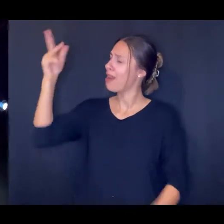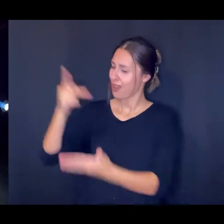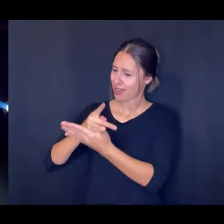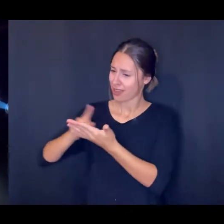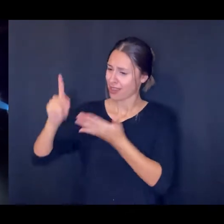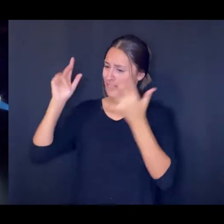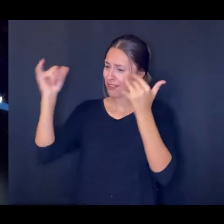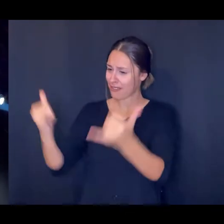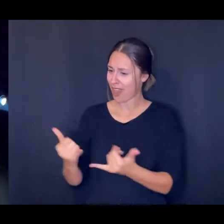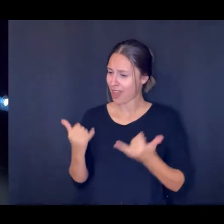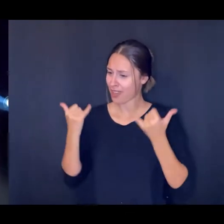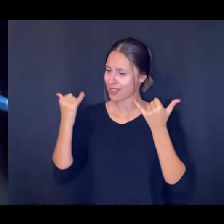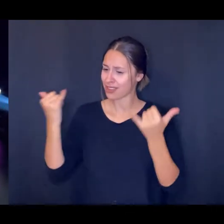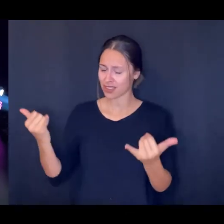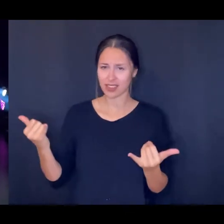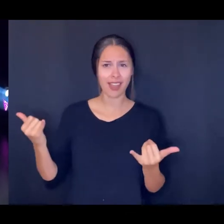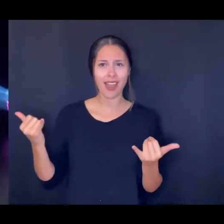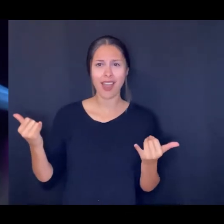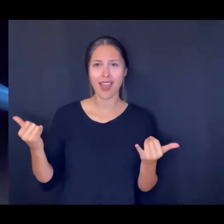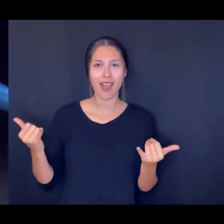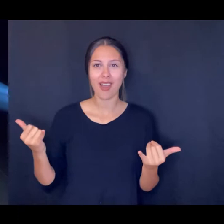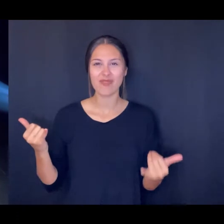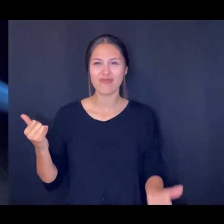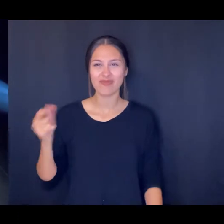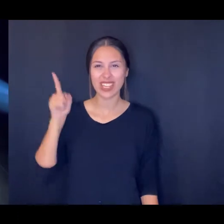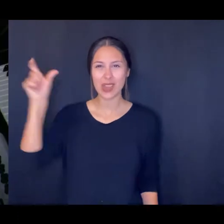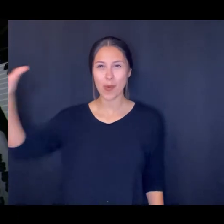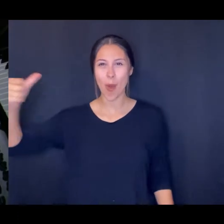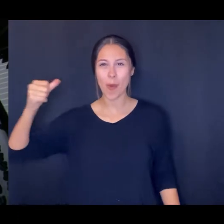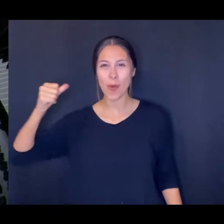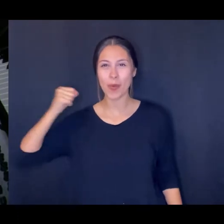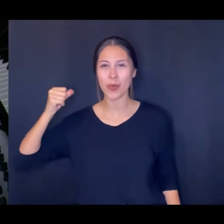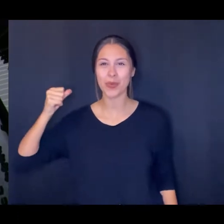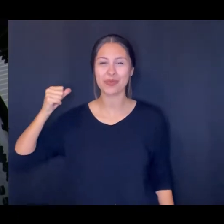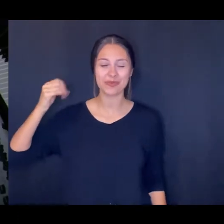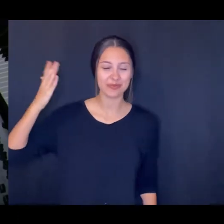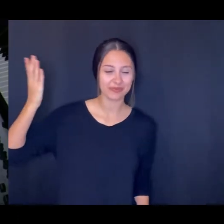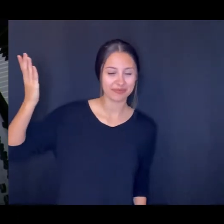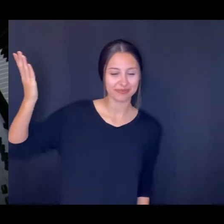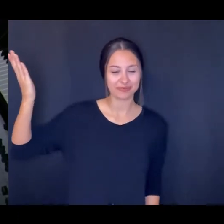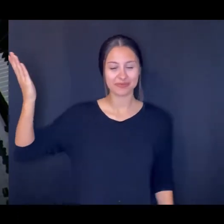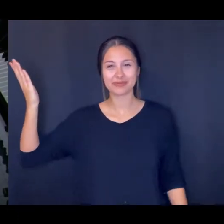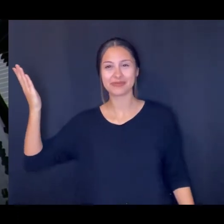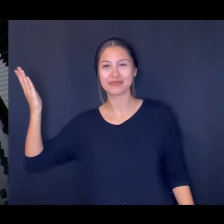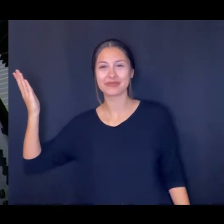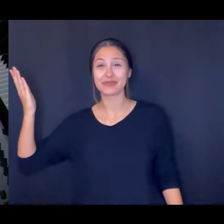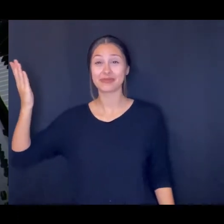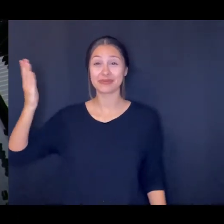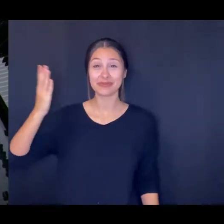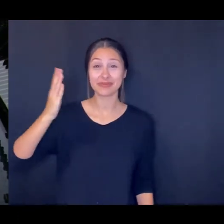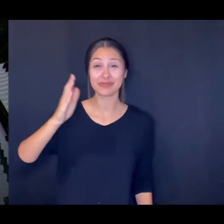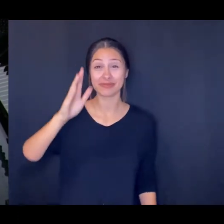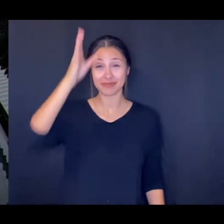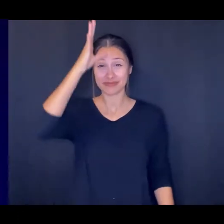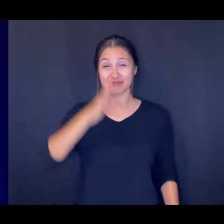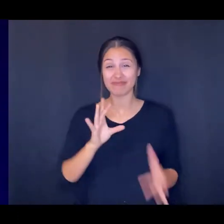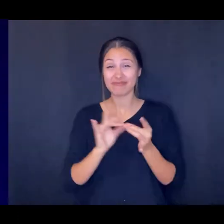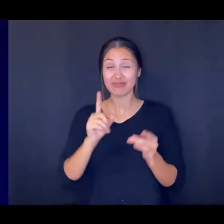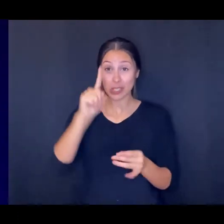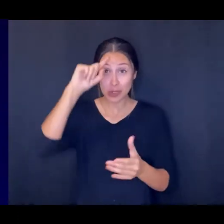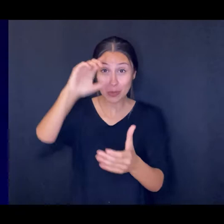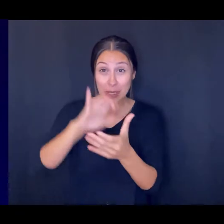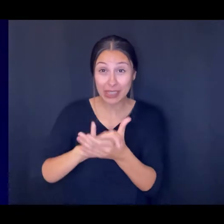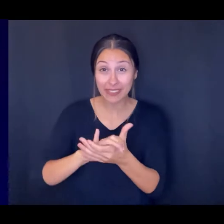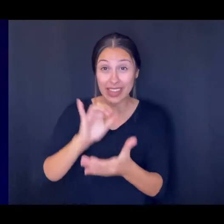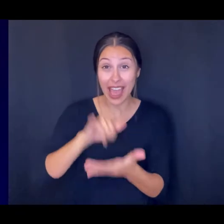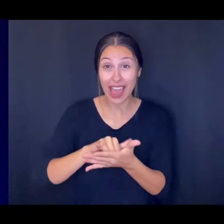generations. So why would he fail now? He won't. Do you believe